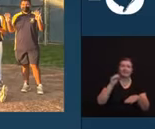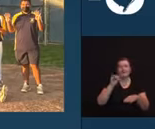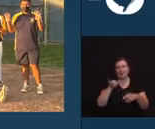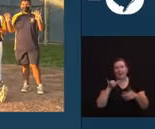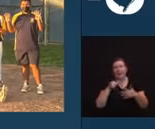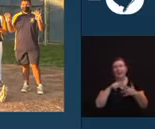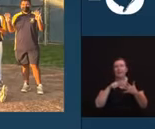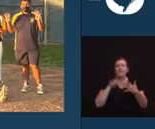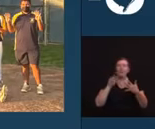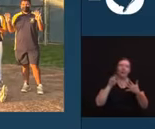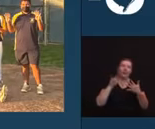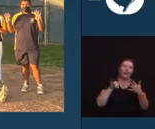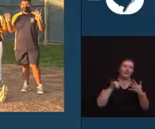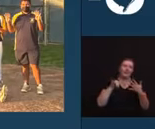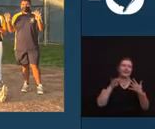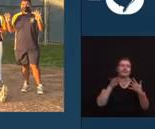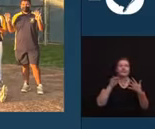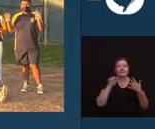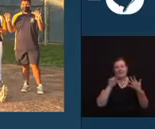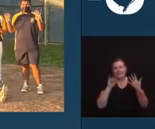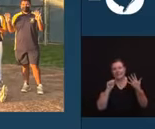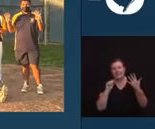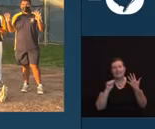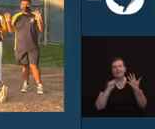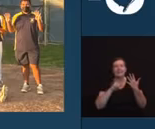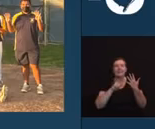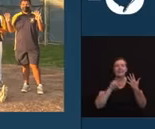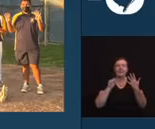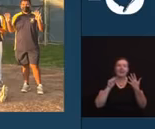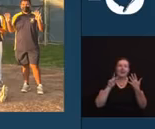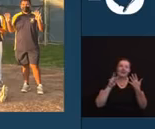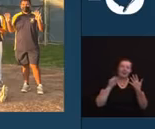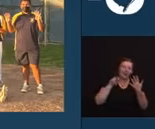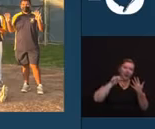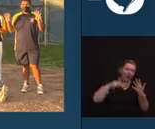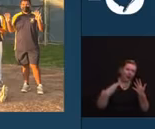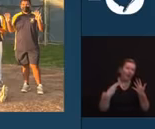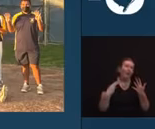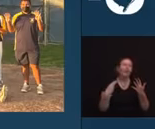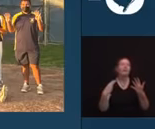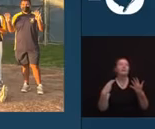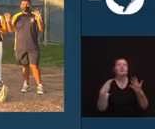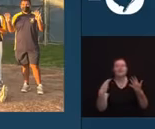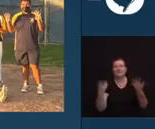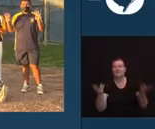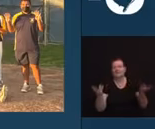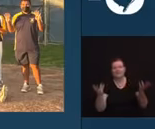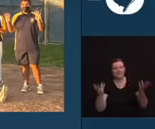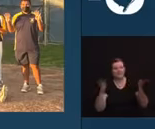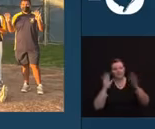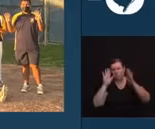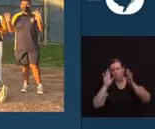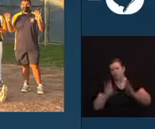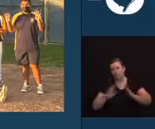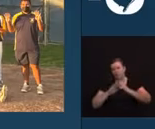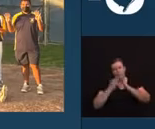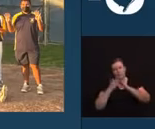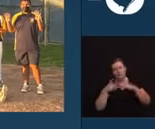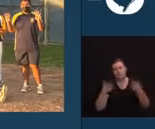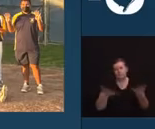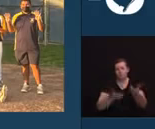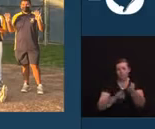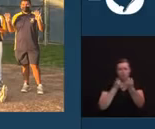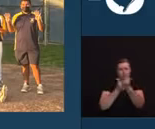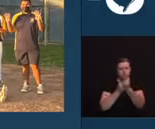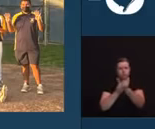But more than that, he leaves behind a grateful community on and off the playing field. We thank Coach Ponch for passing on his